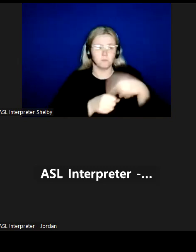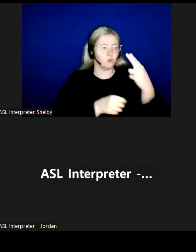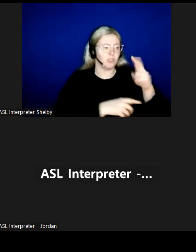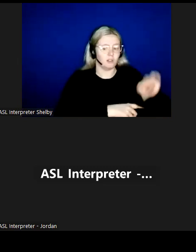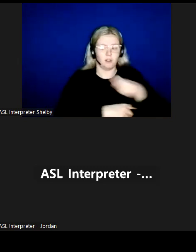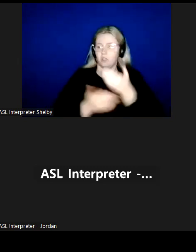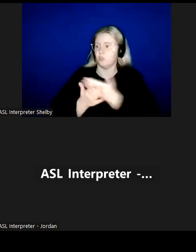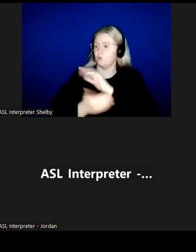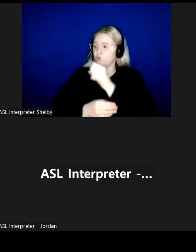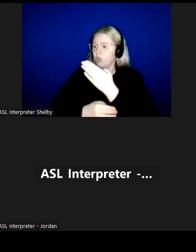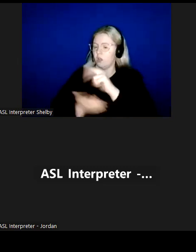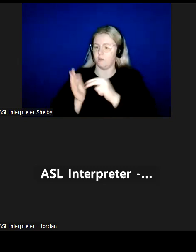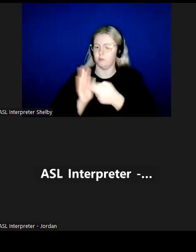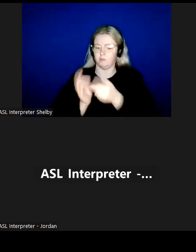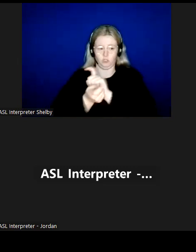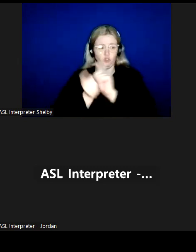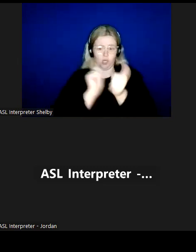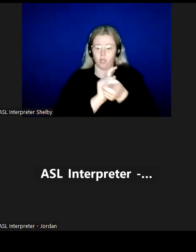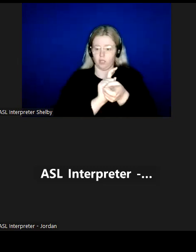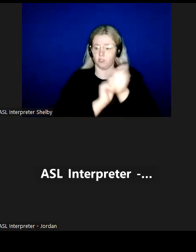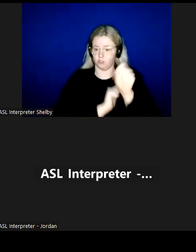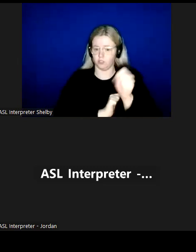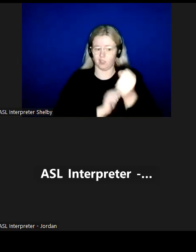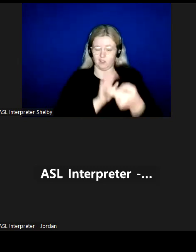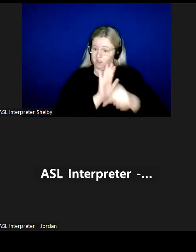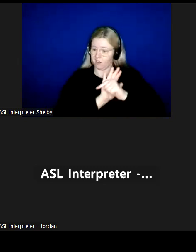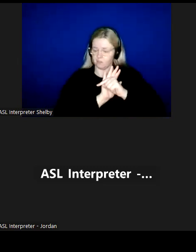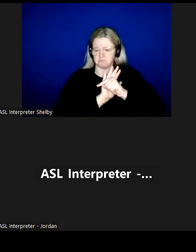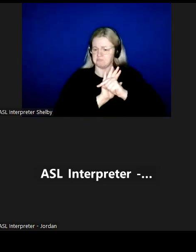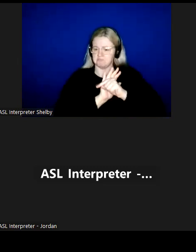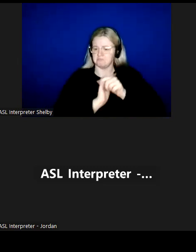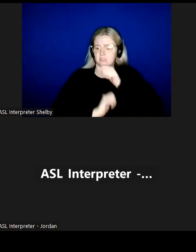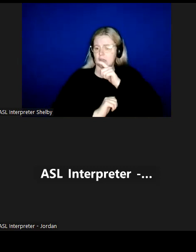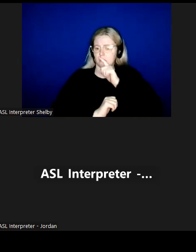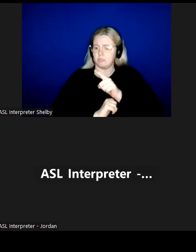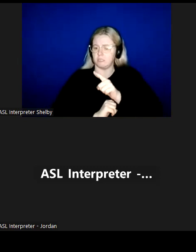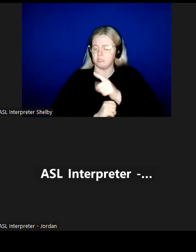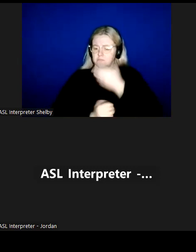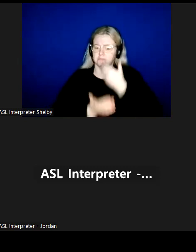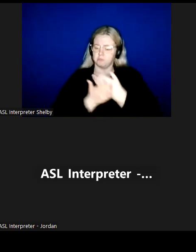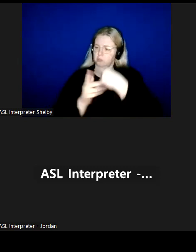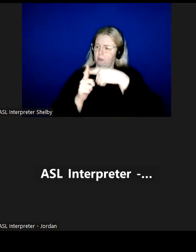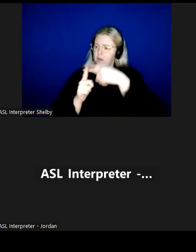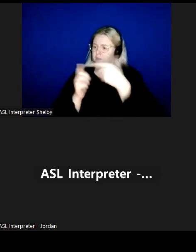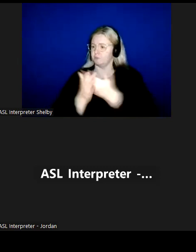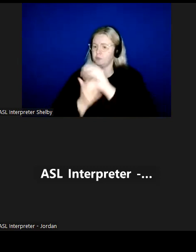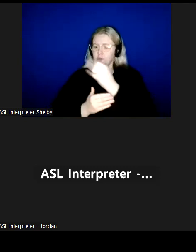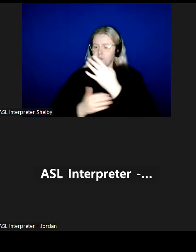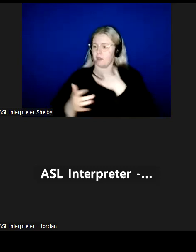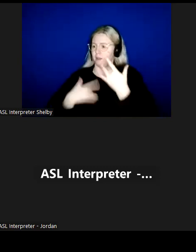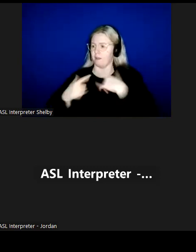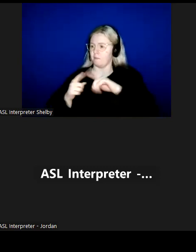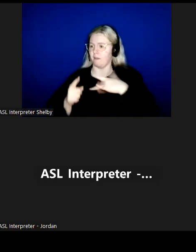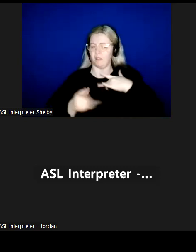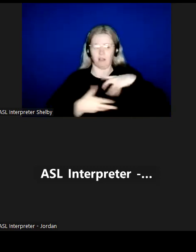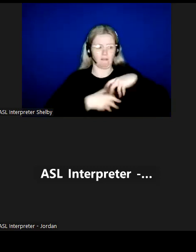necessarily negative. It's a change, a life stage change that happens, which brings about a lot of mixed